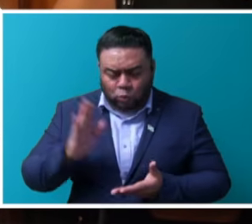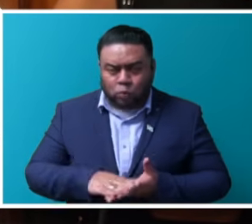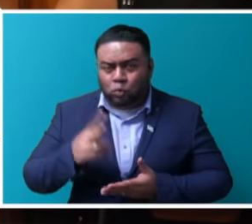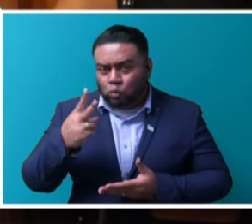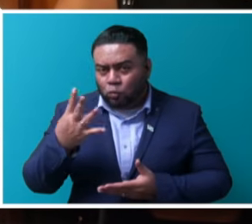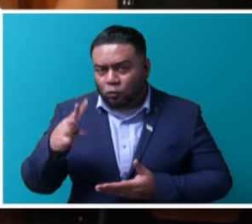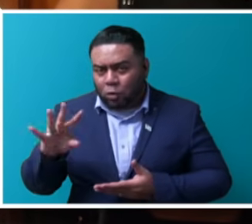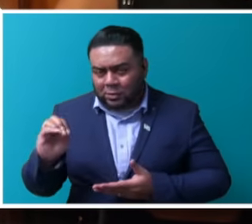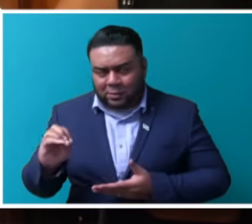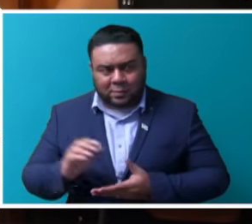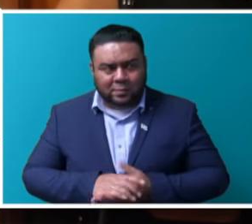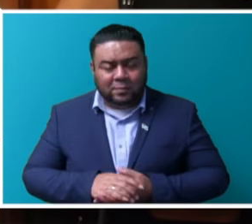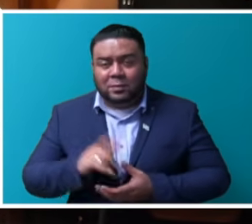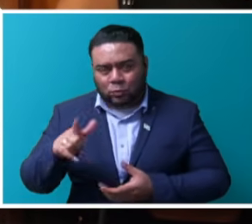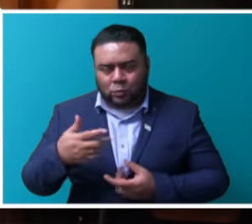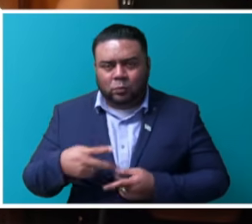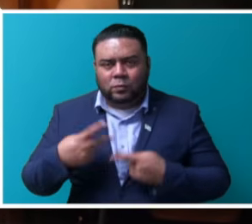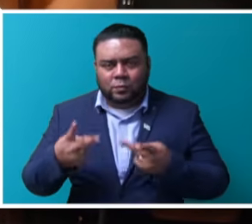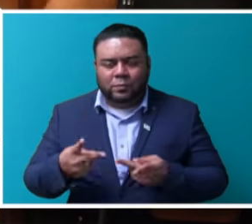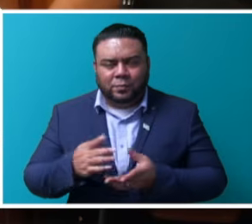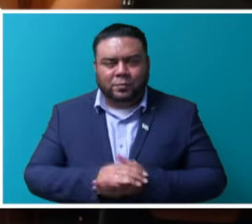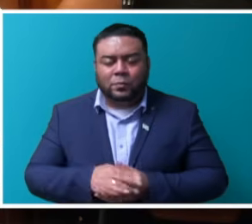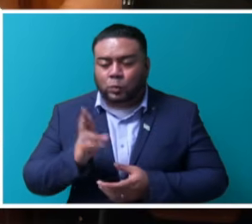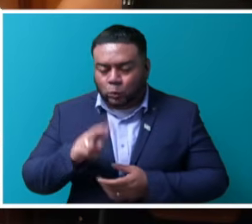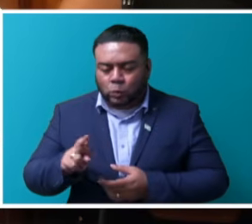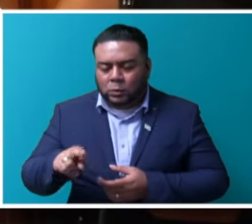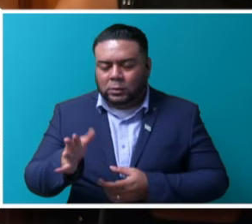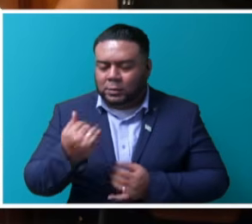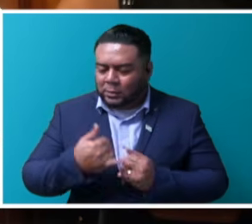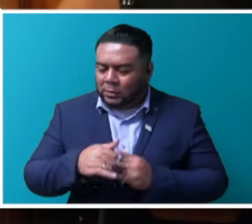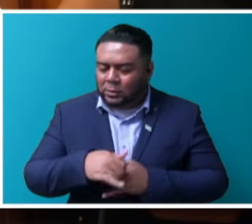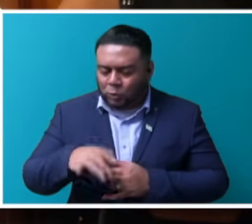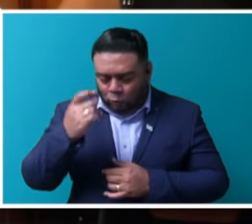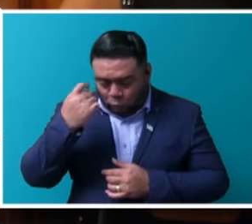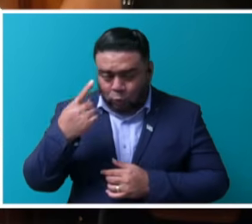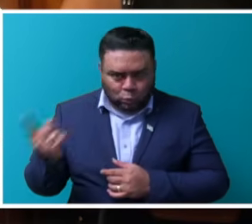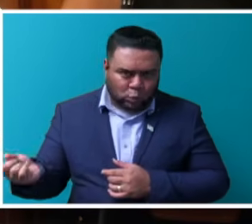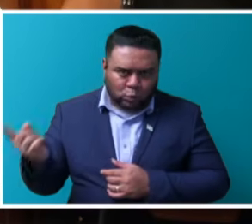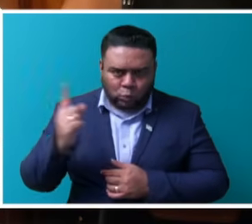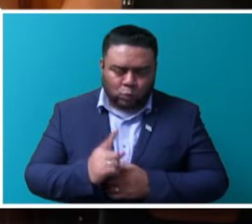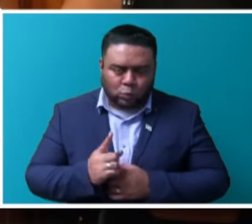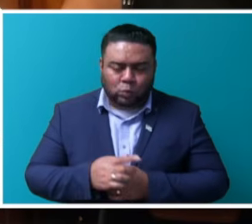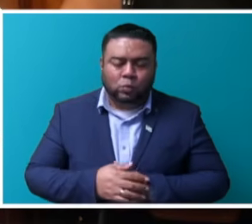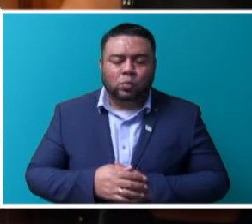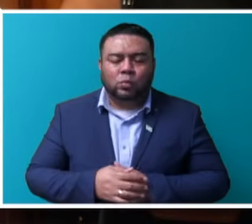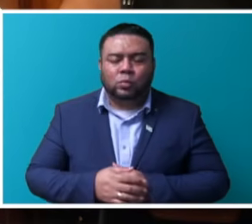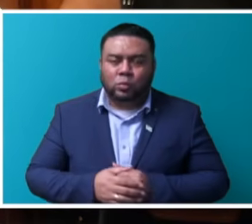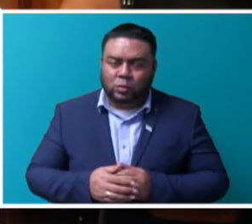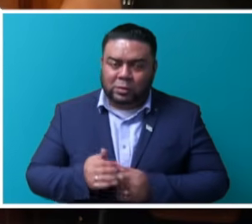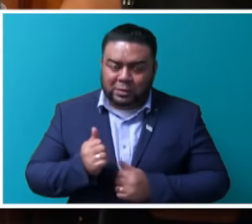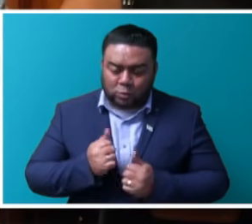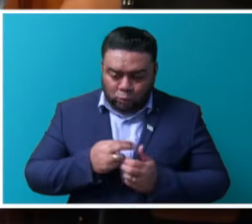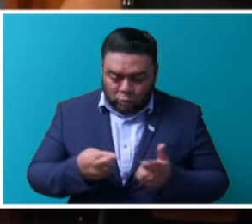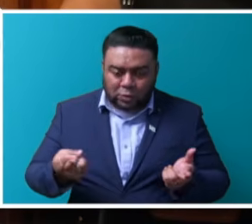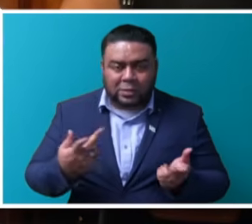240. This will provide equity for rural and maritime school students, considering the disparities in resources and other